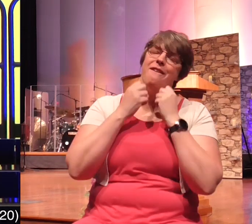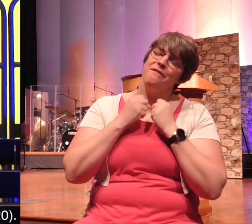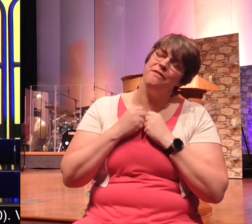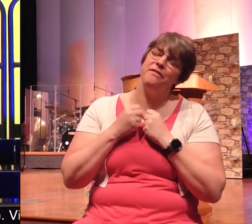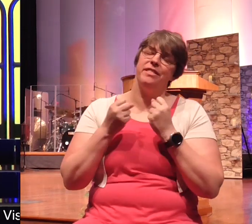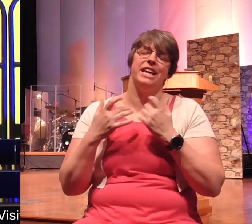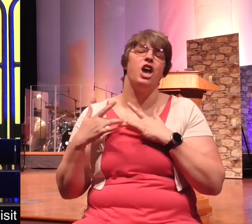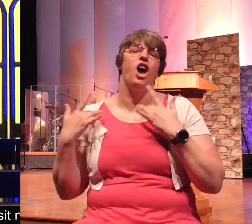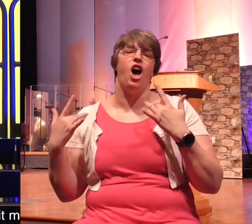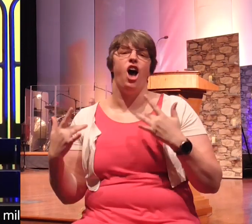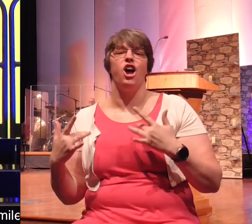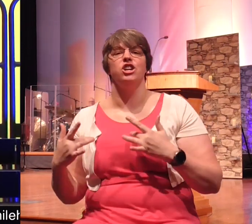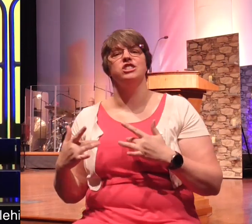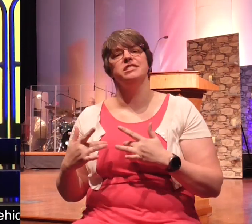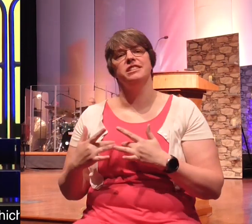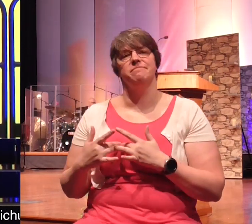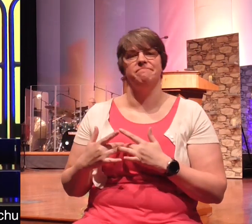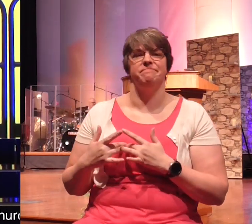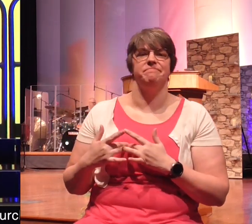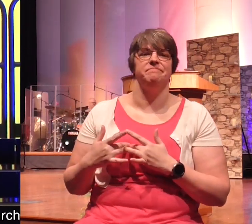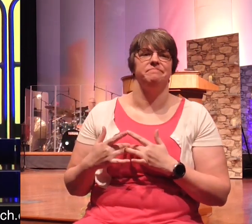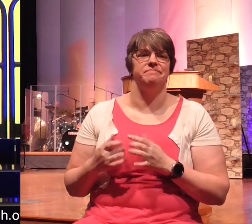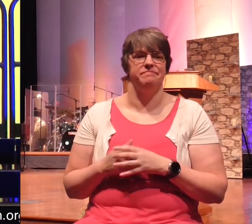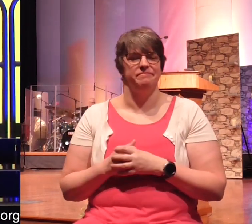lovely heart, yeah.